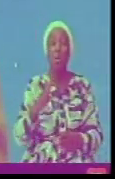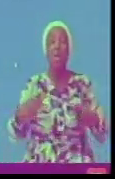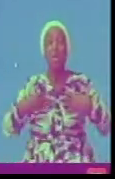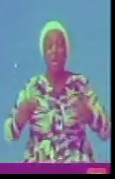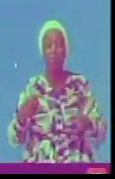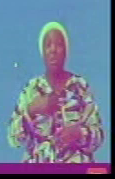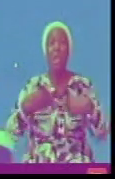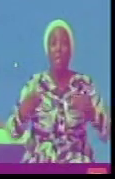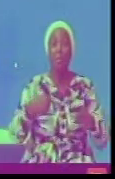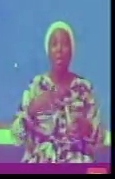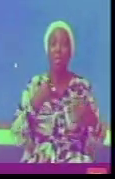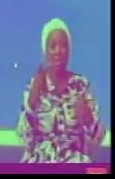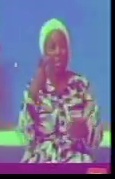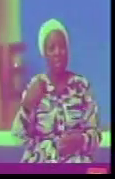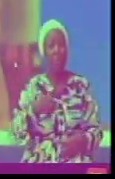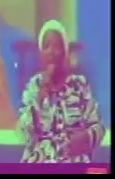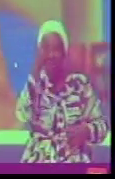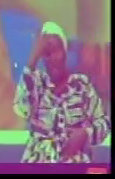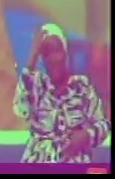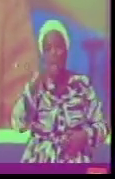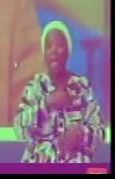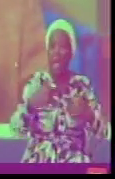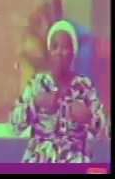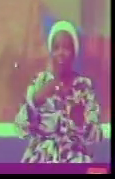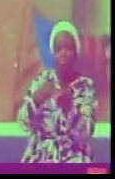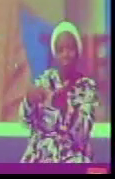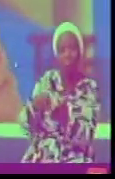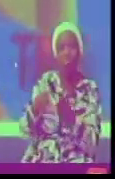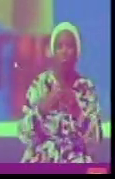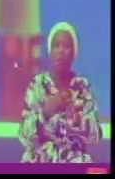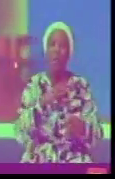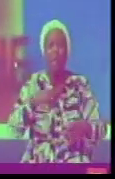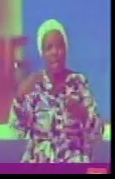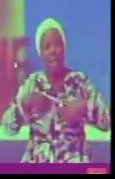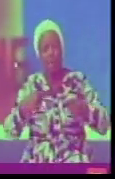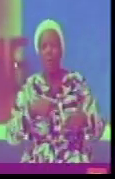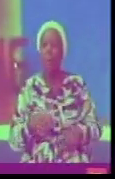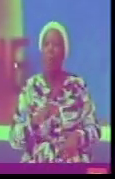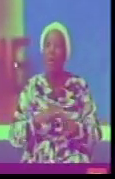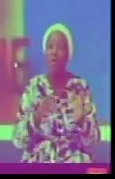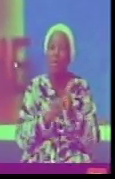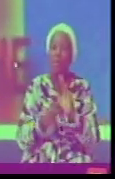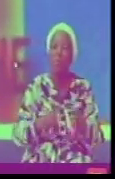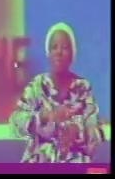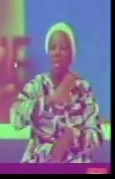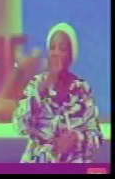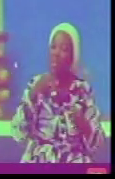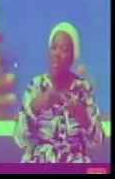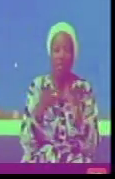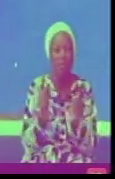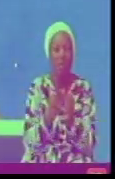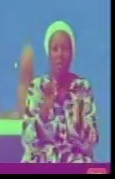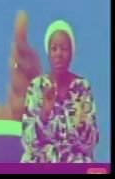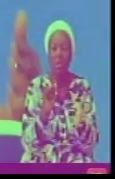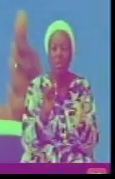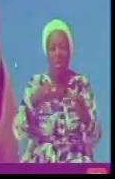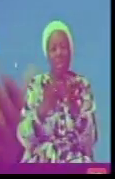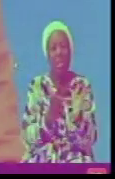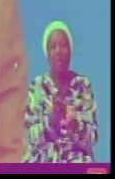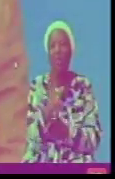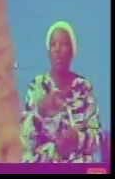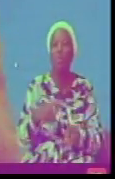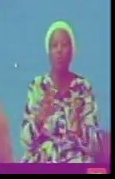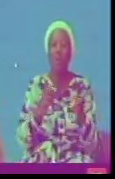having this challenge, heal me. They didn't start with that. They started the right way. What brought this on